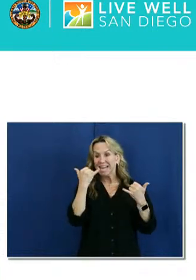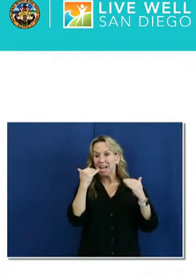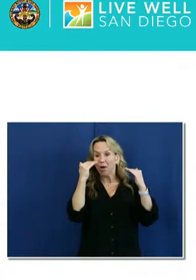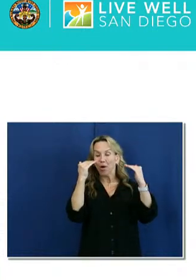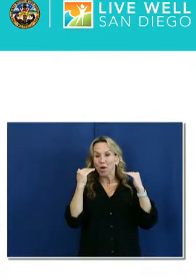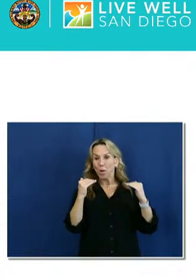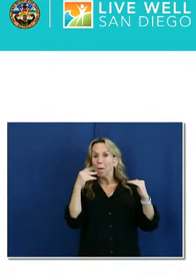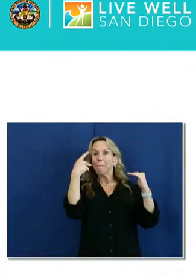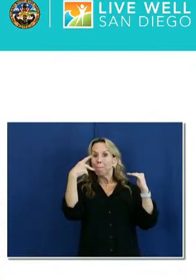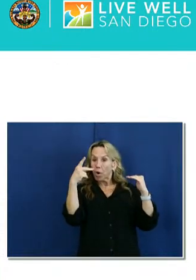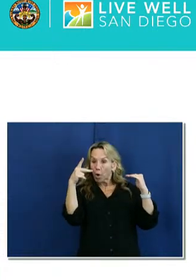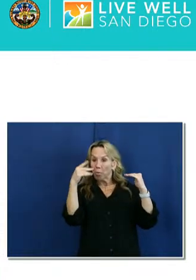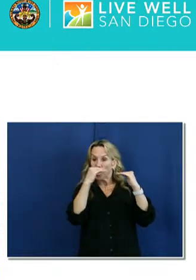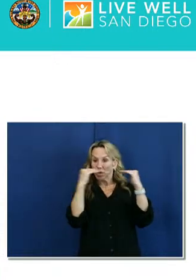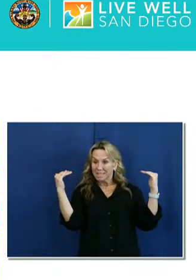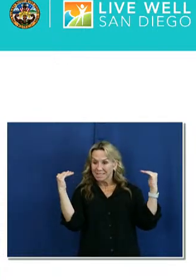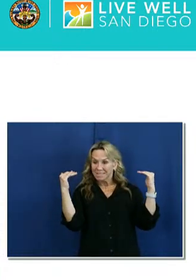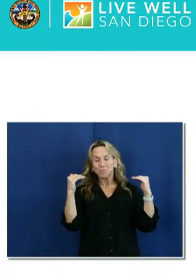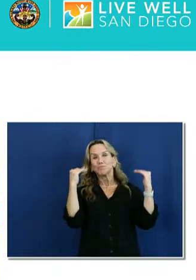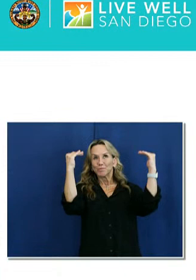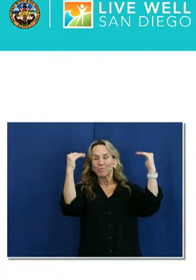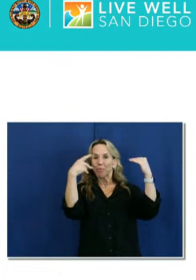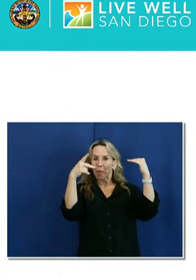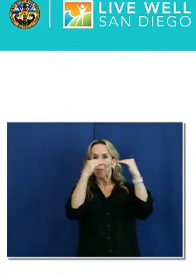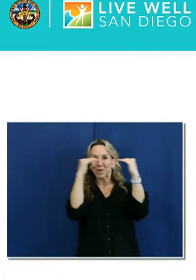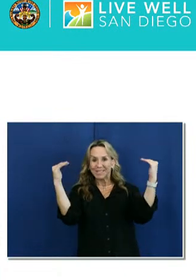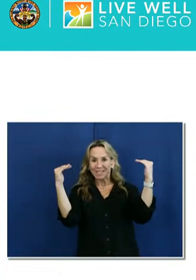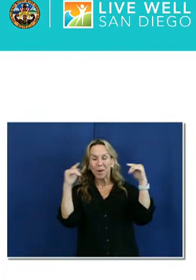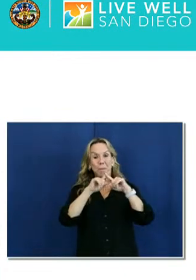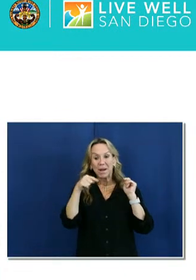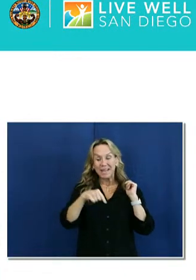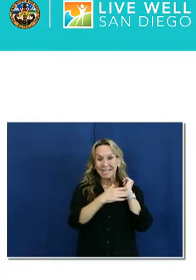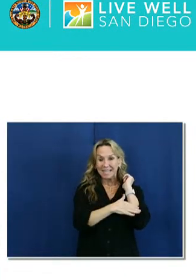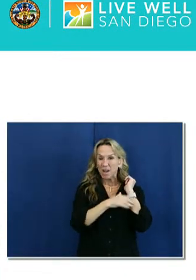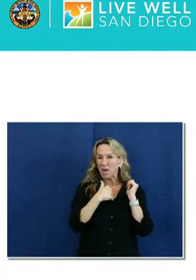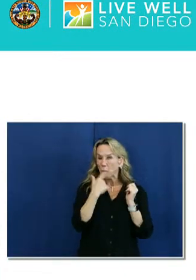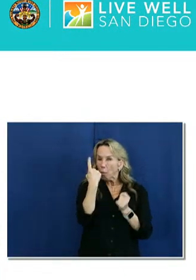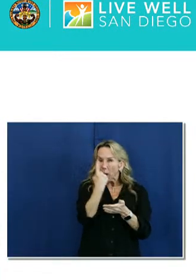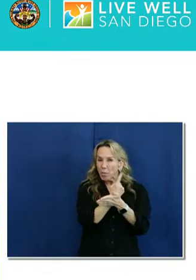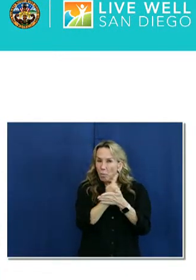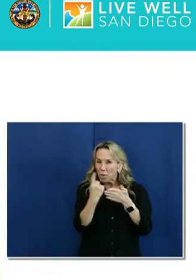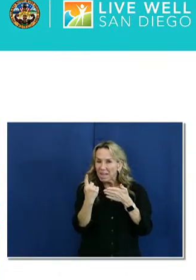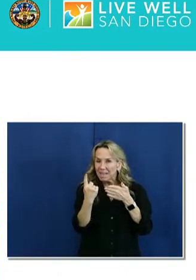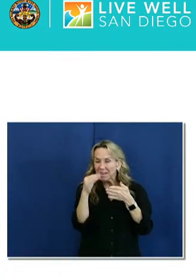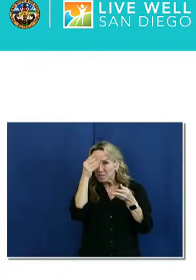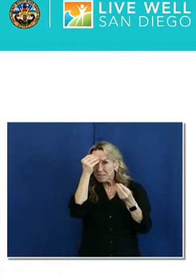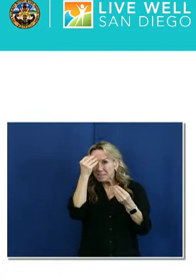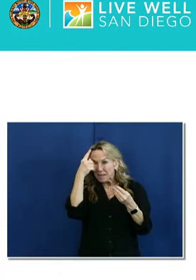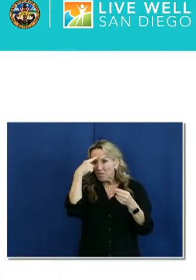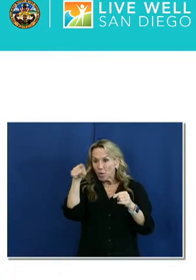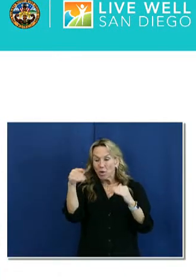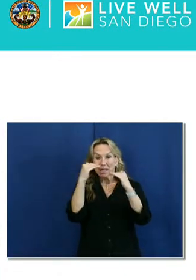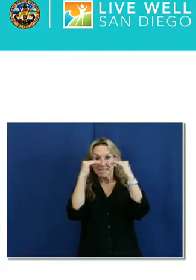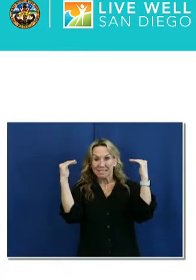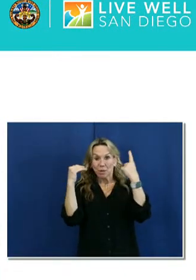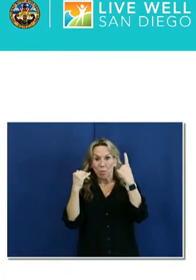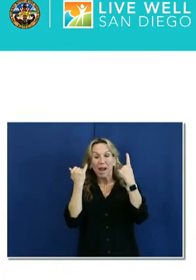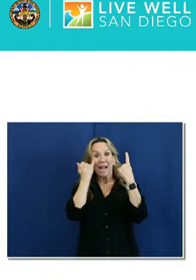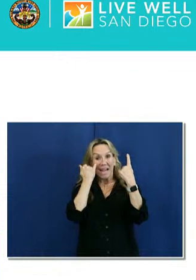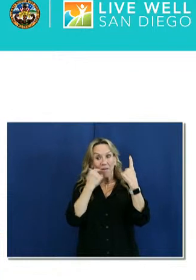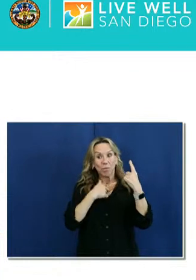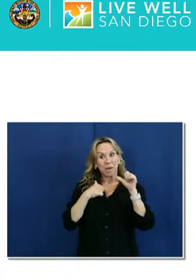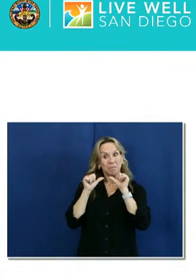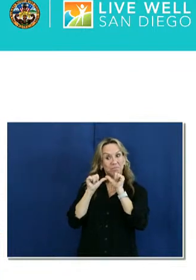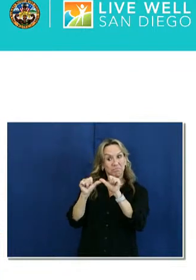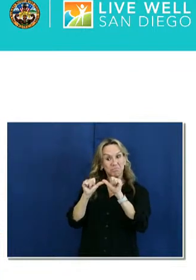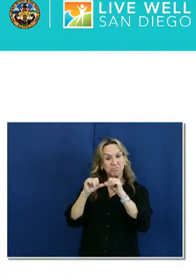tier. Hence, the county has had 1 week of data related to Tier 1. If we continue to have a case